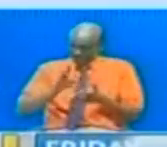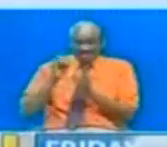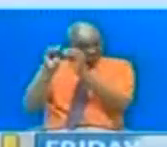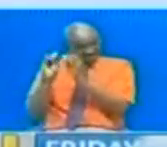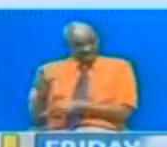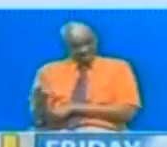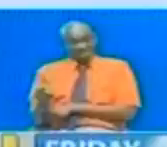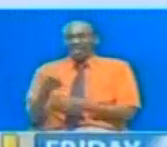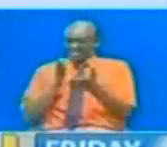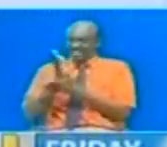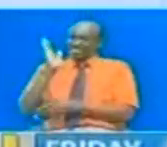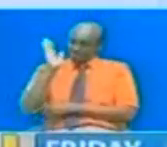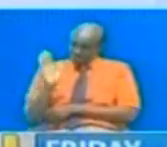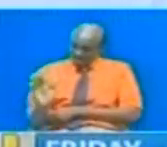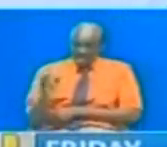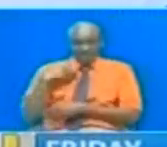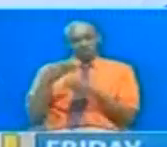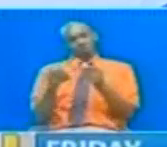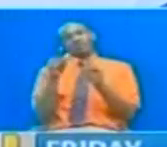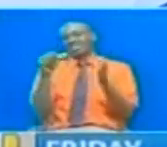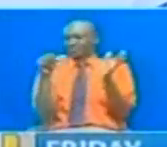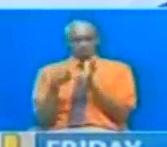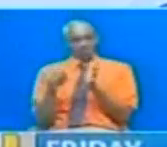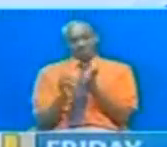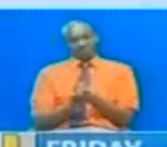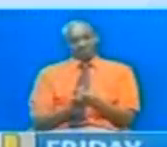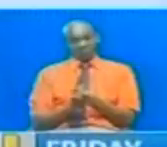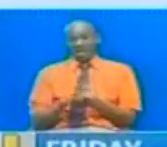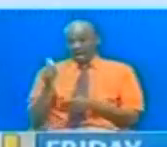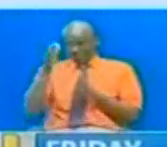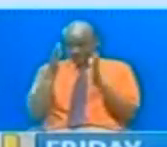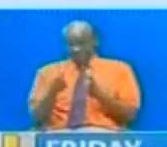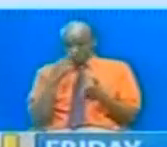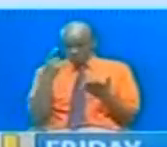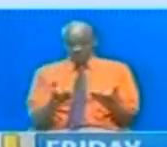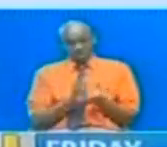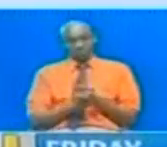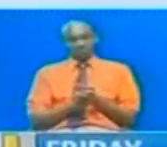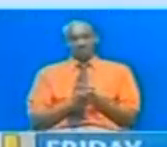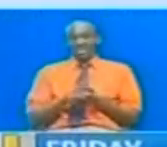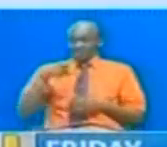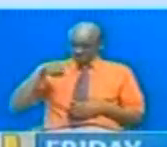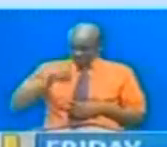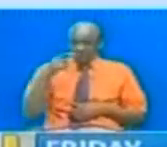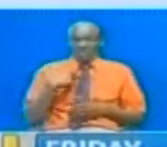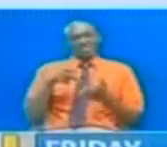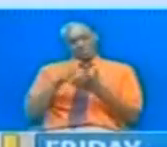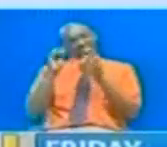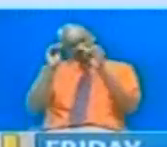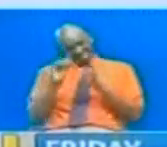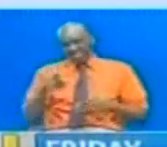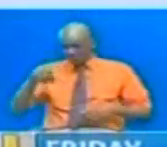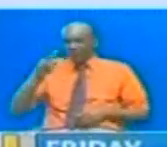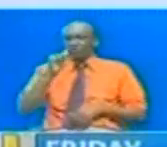demands. It's their right. Let's resolve this crisis. Someone else, Cedric Sedi, says they should be paid. It's their due since